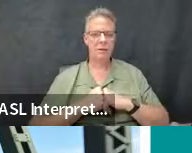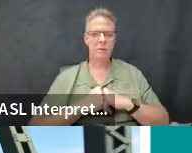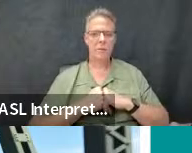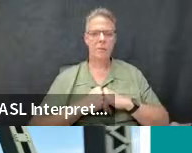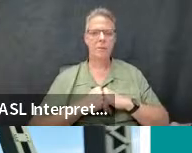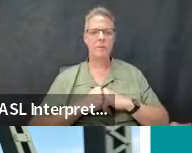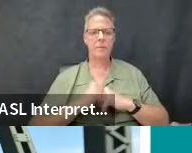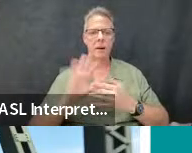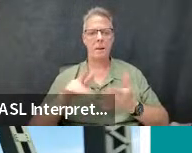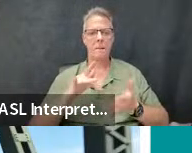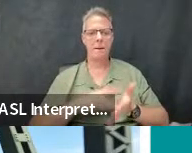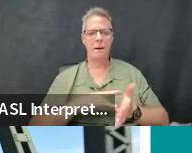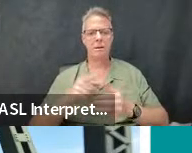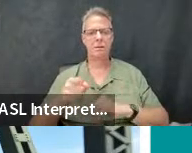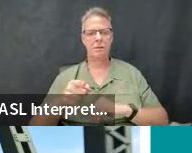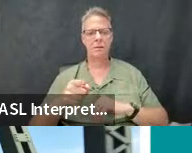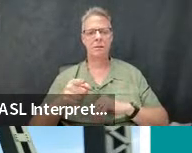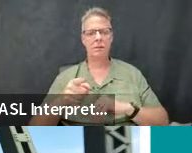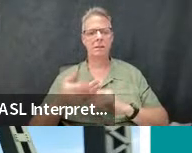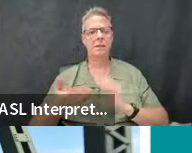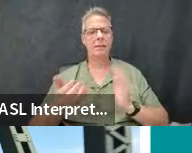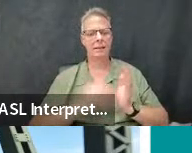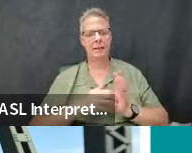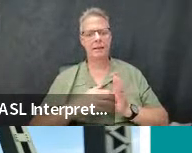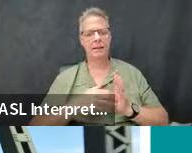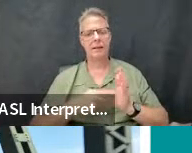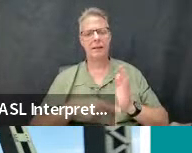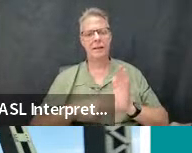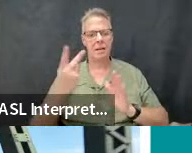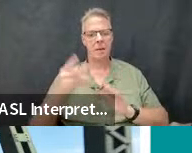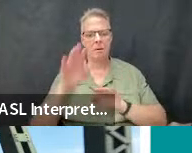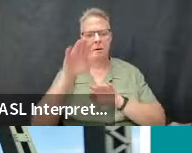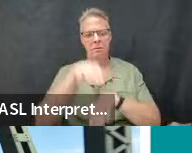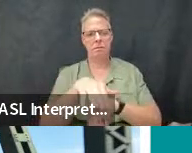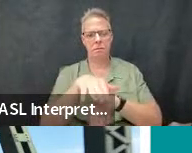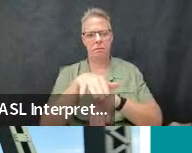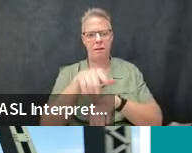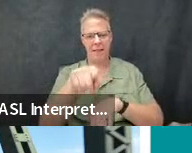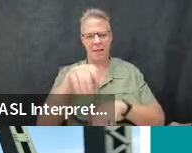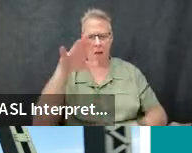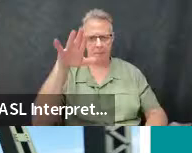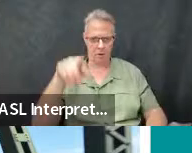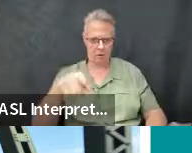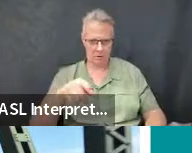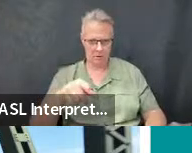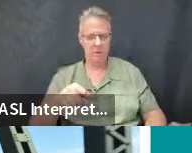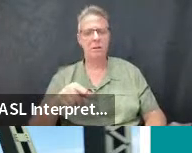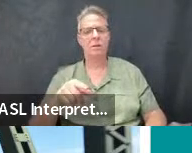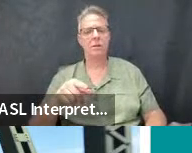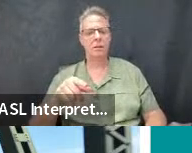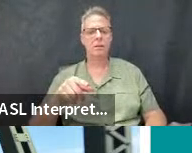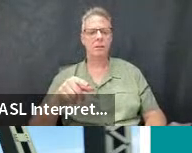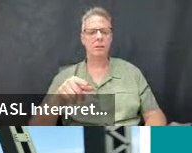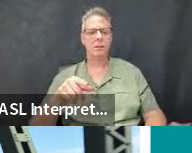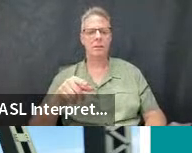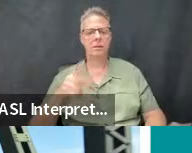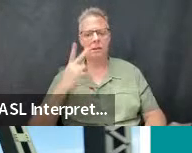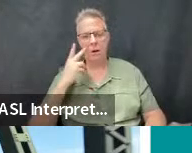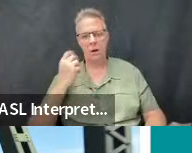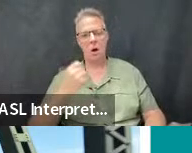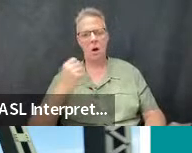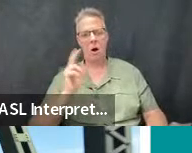And then in the middle, that would be, again, the double-deck bridge being on the upper deck where there is